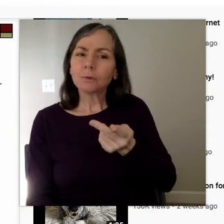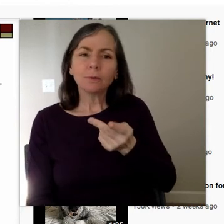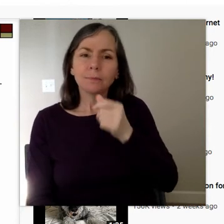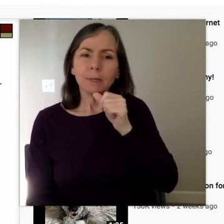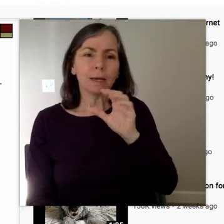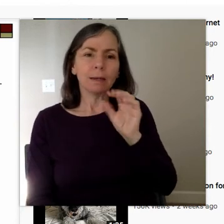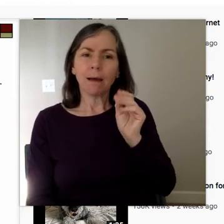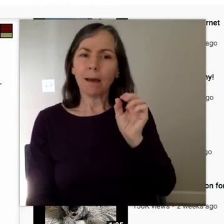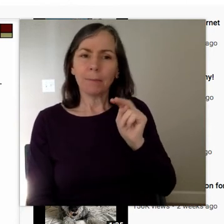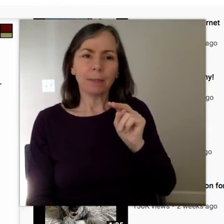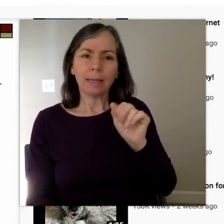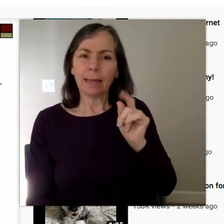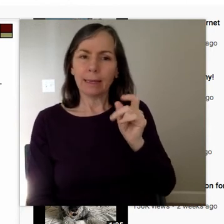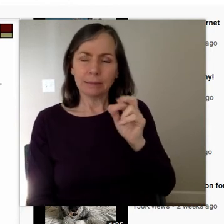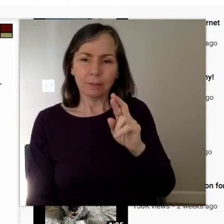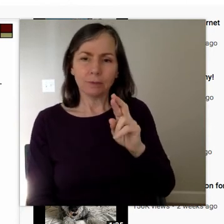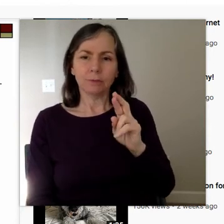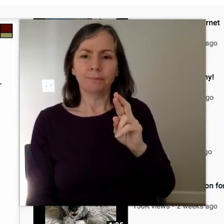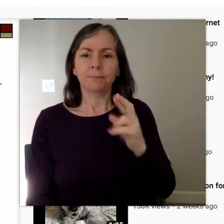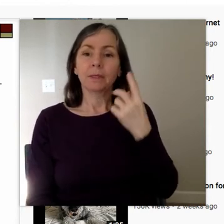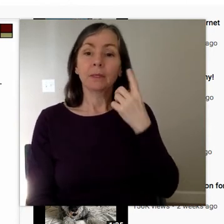use. Flying, swimming.